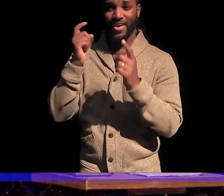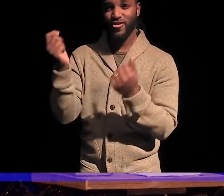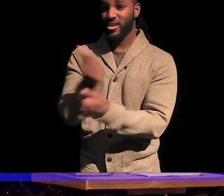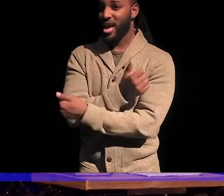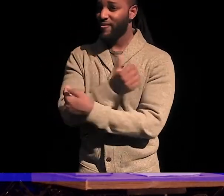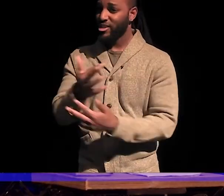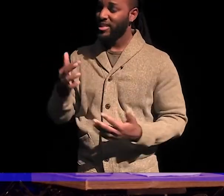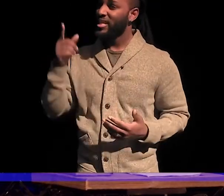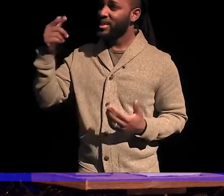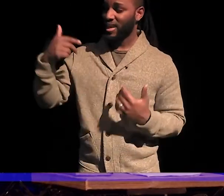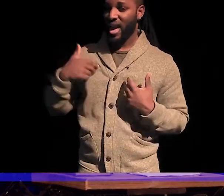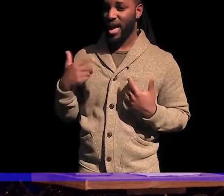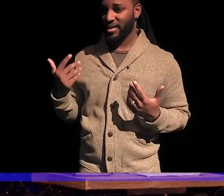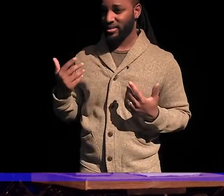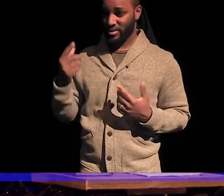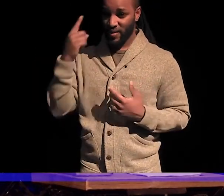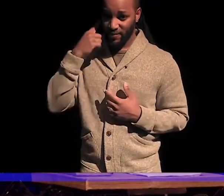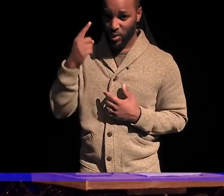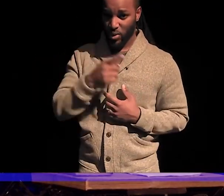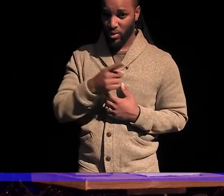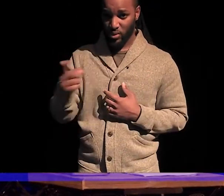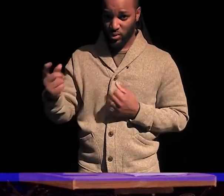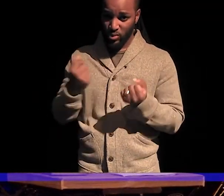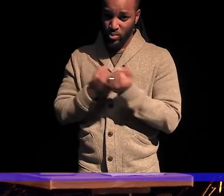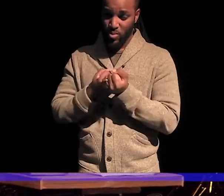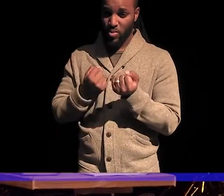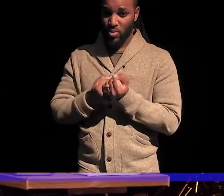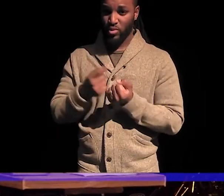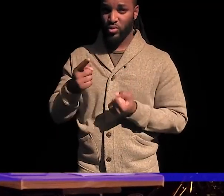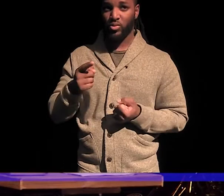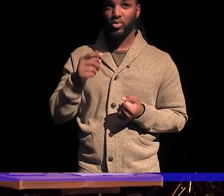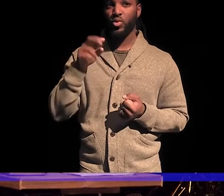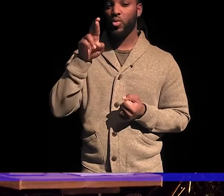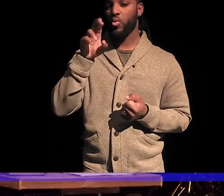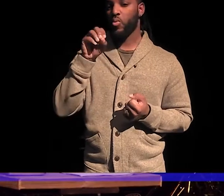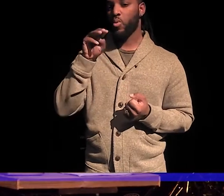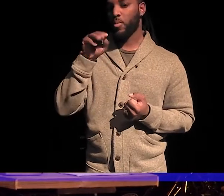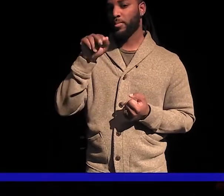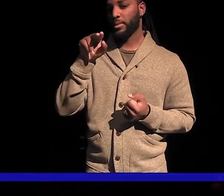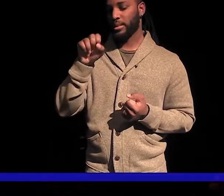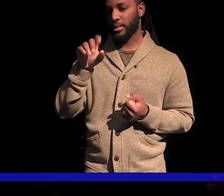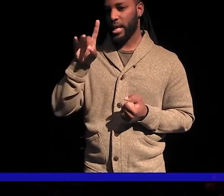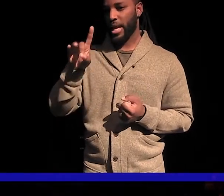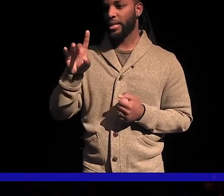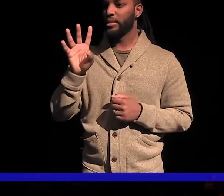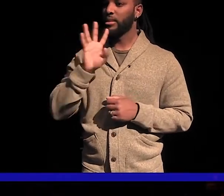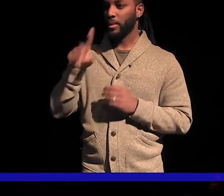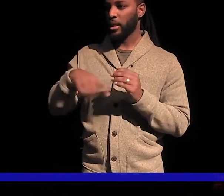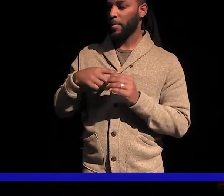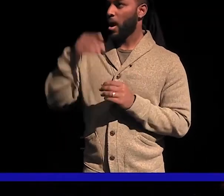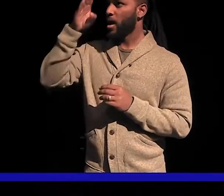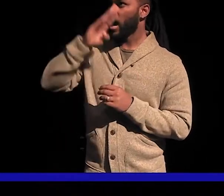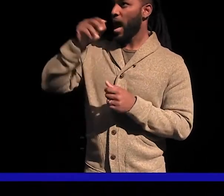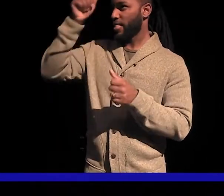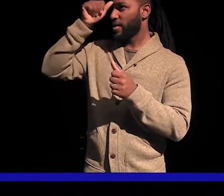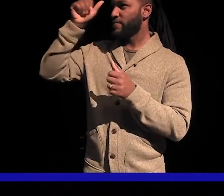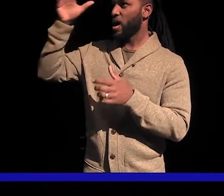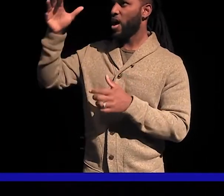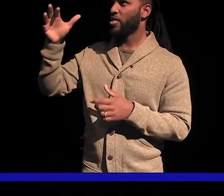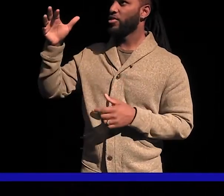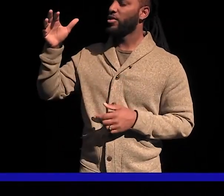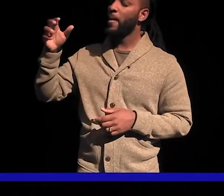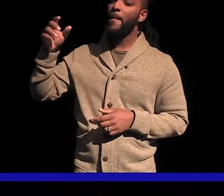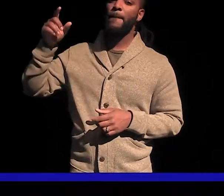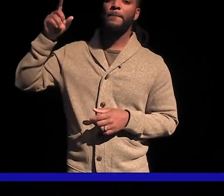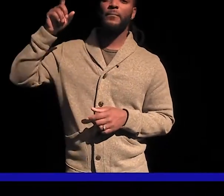has for you. Romans 8:32 says, he, speaking of God the Father, who did not withhold